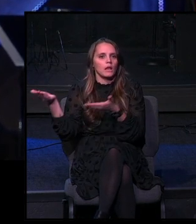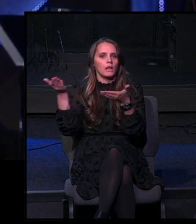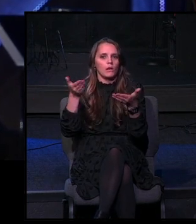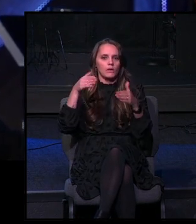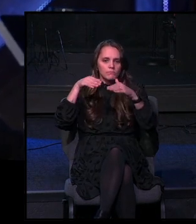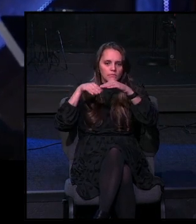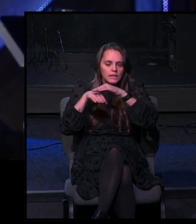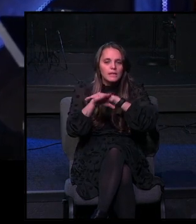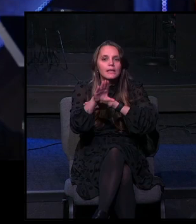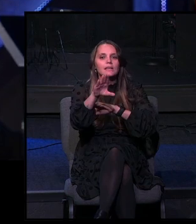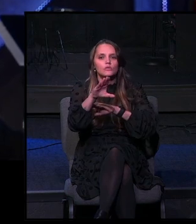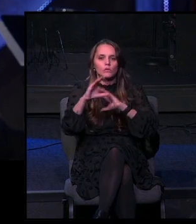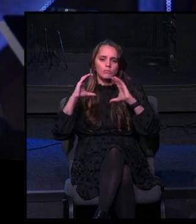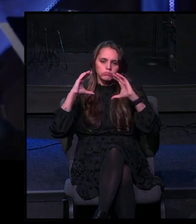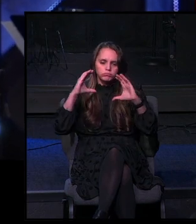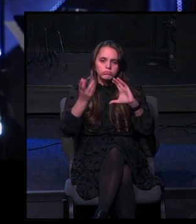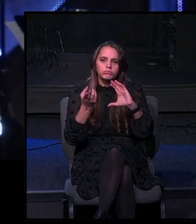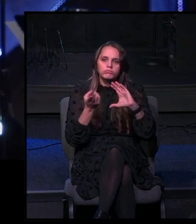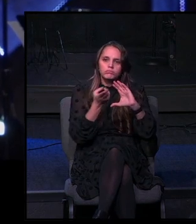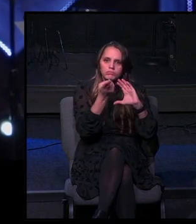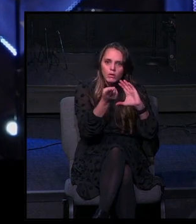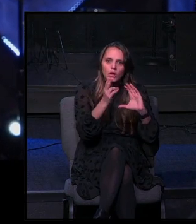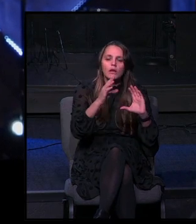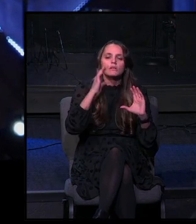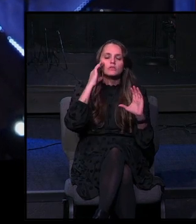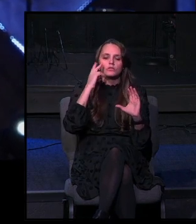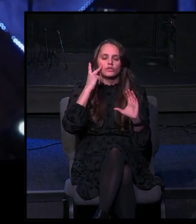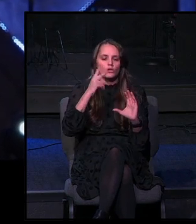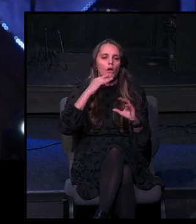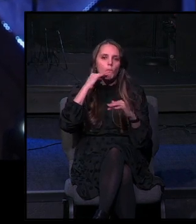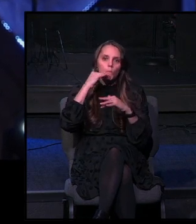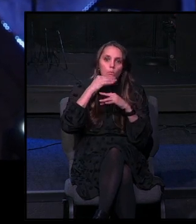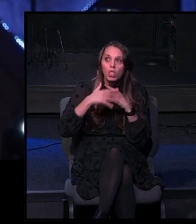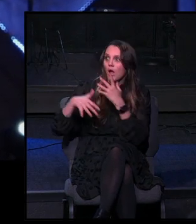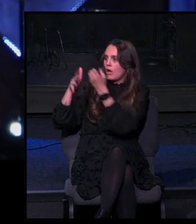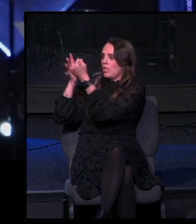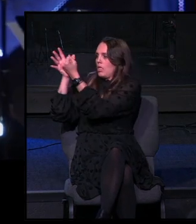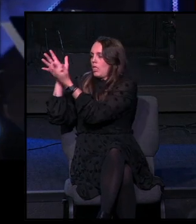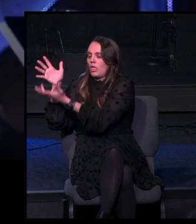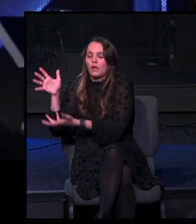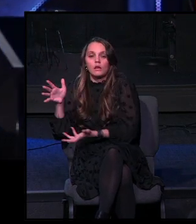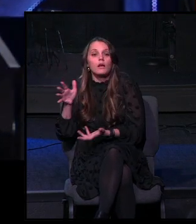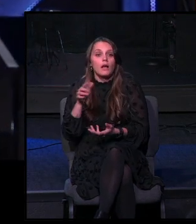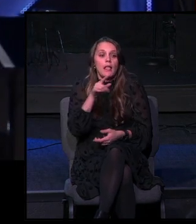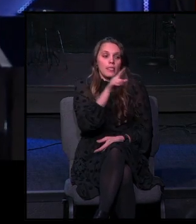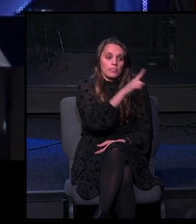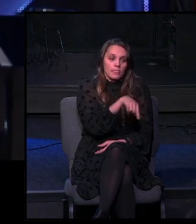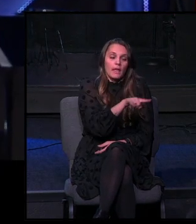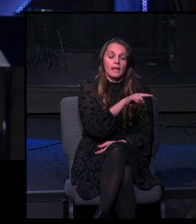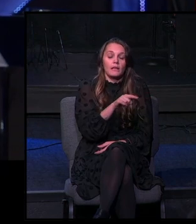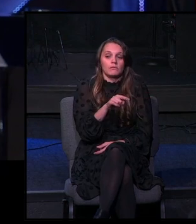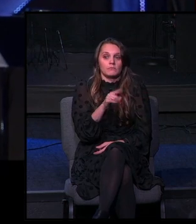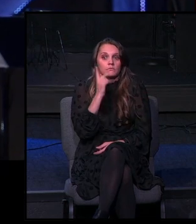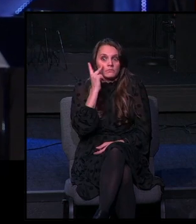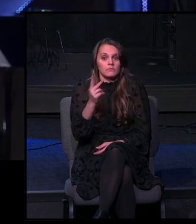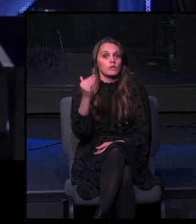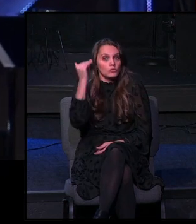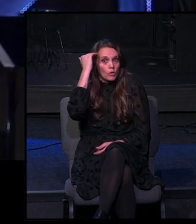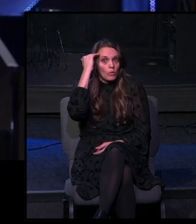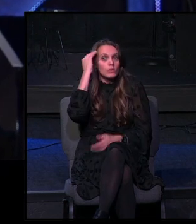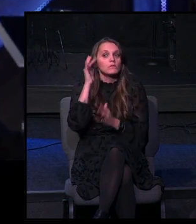body. They saw, as they poked him with the spear, they saw the blood and the water come out. They knew Jesus was